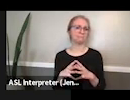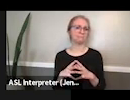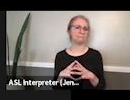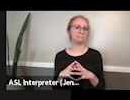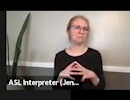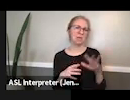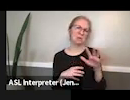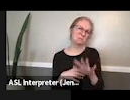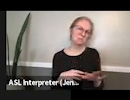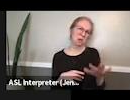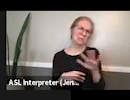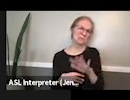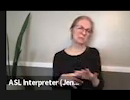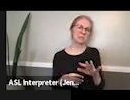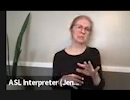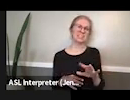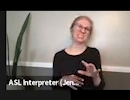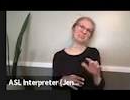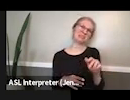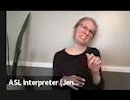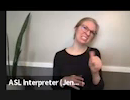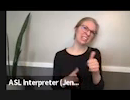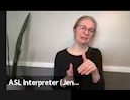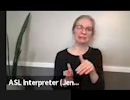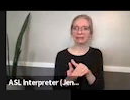approximate range of 10,000,